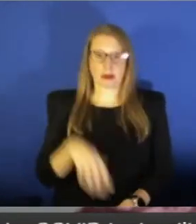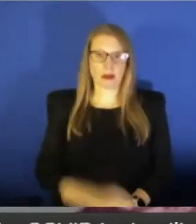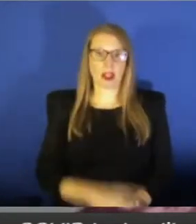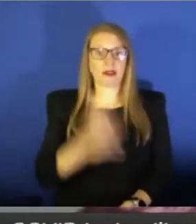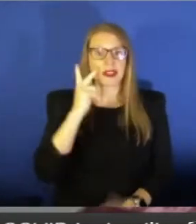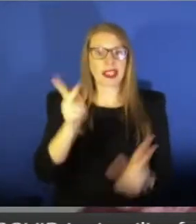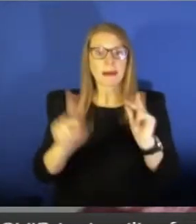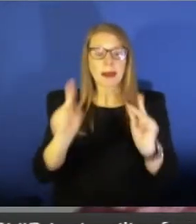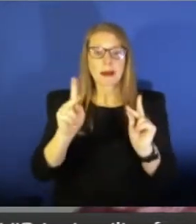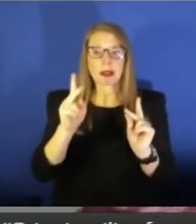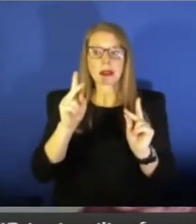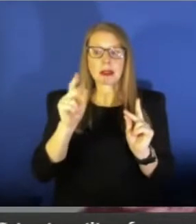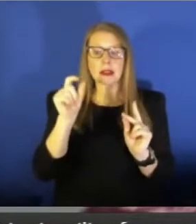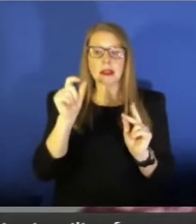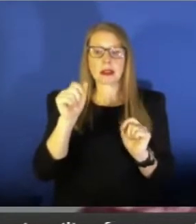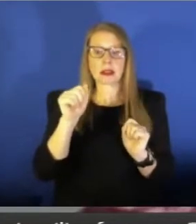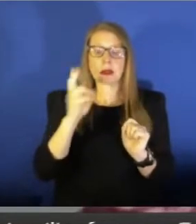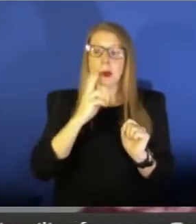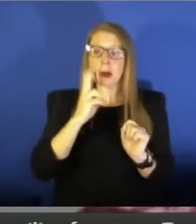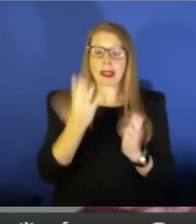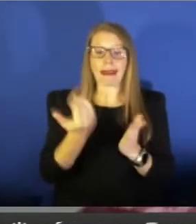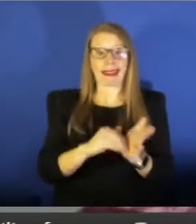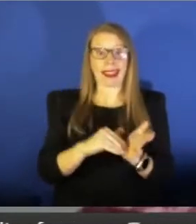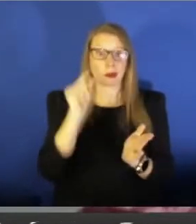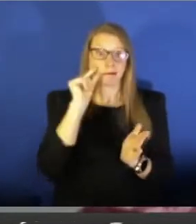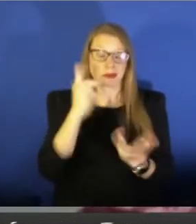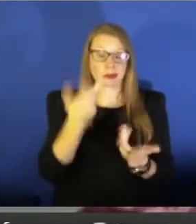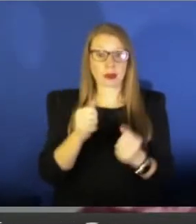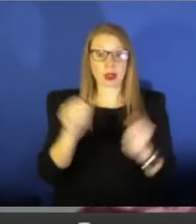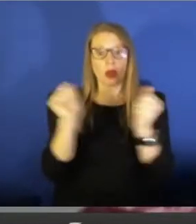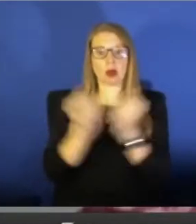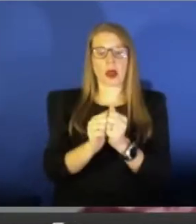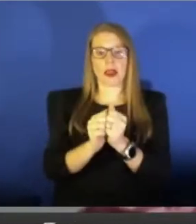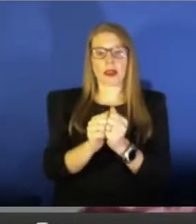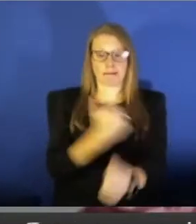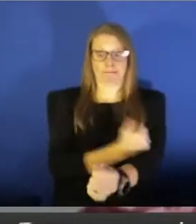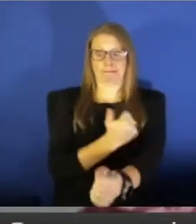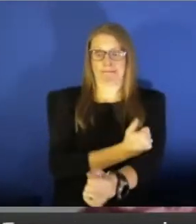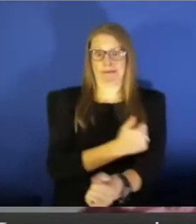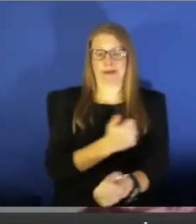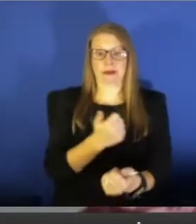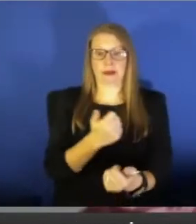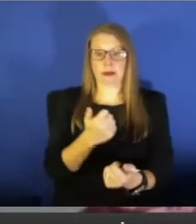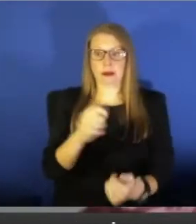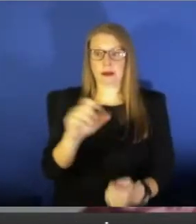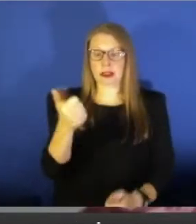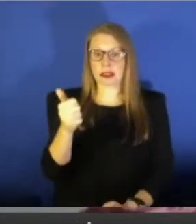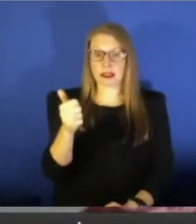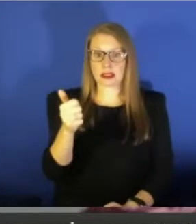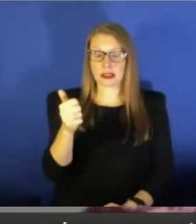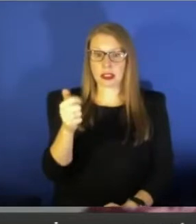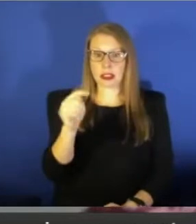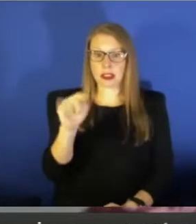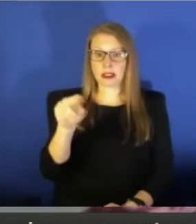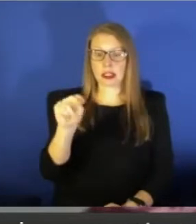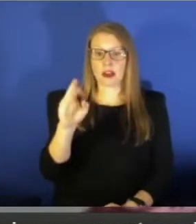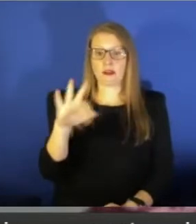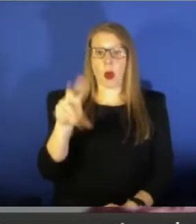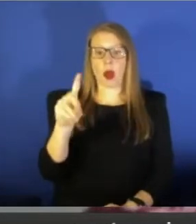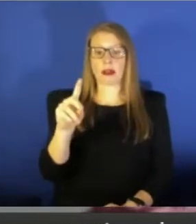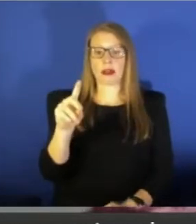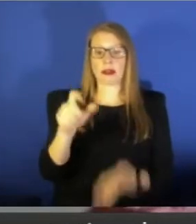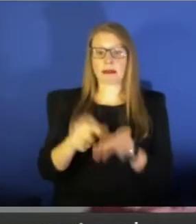the pills don't care about your intent. When you take the pill's going to do what you do, which is either going to survive or you're going to die. And so we really